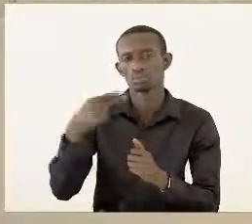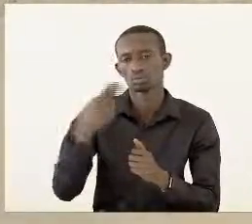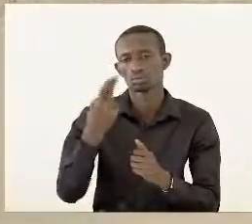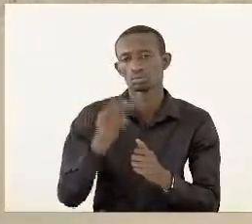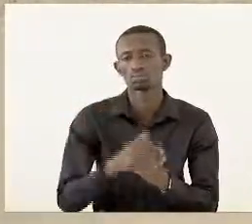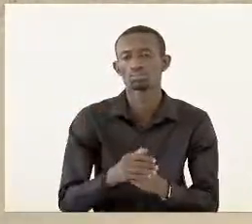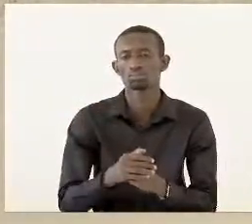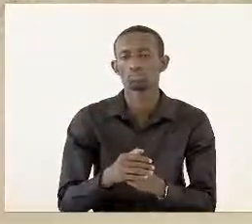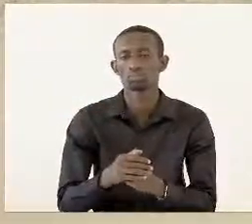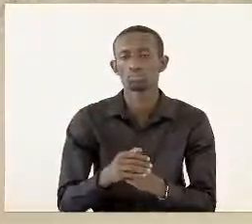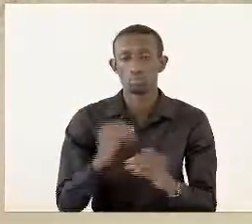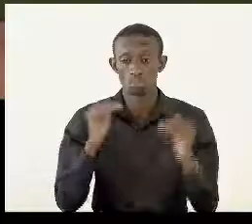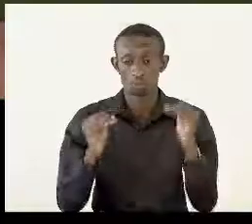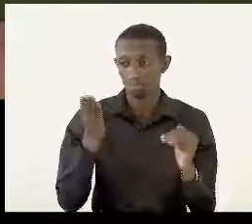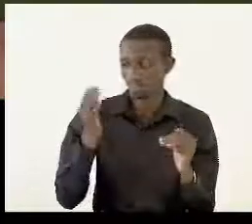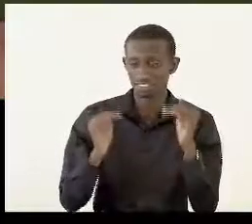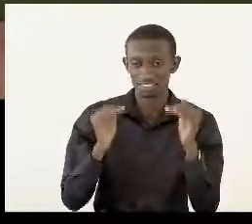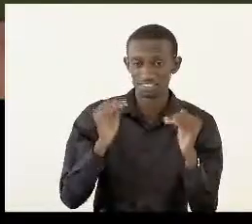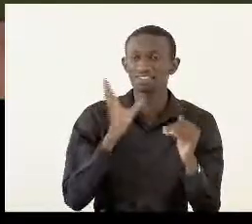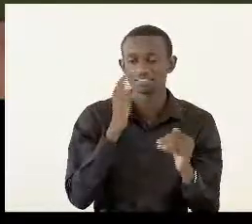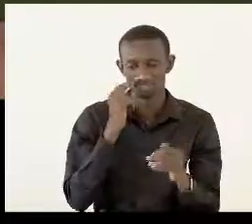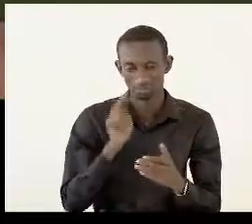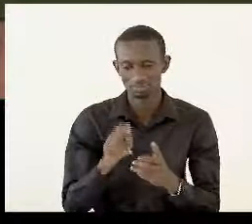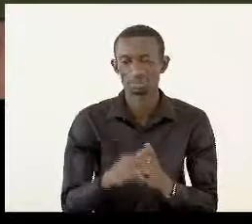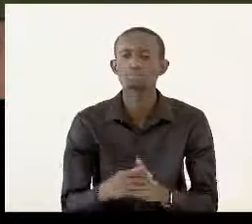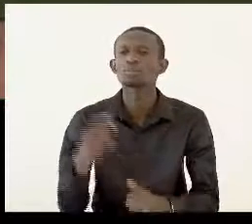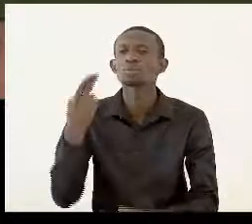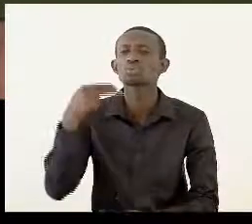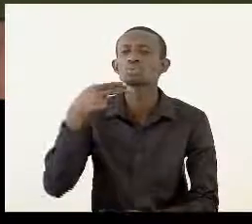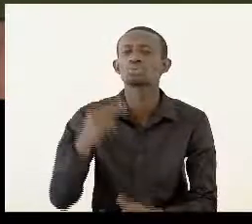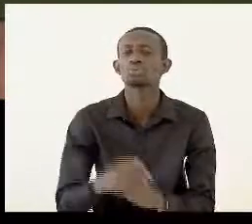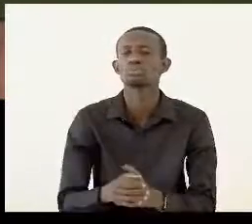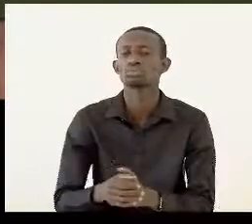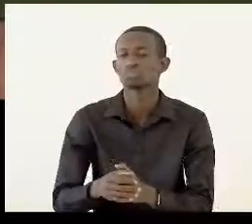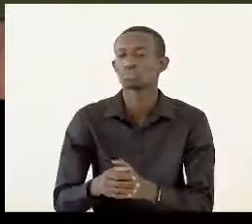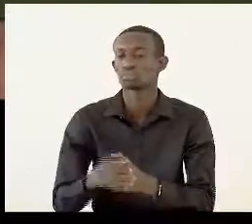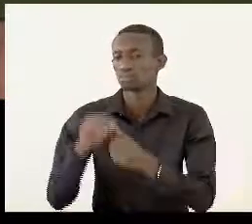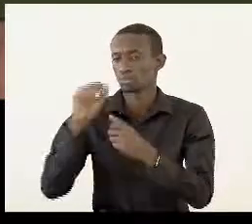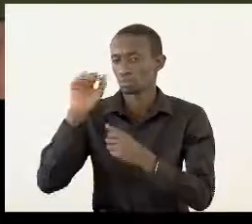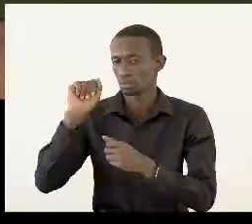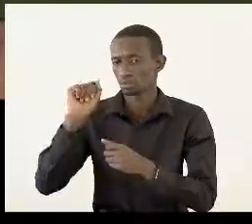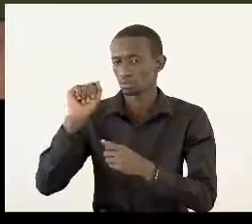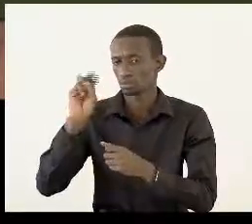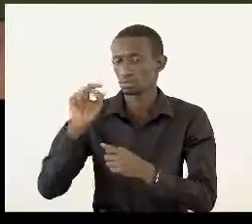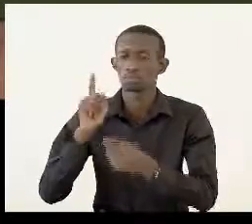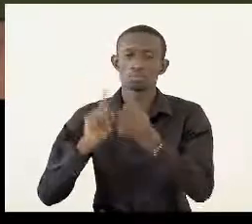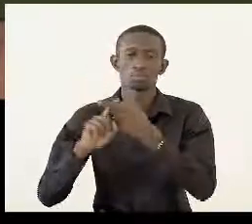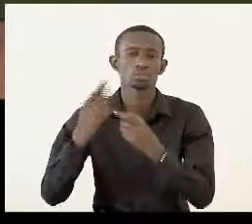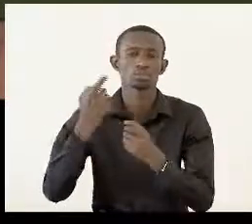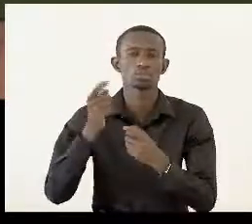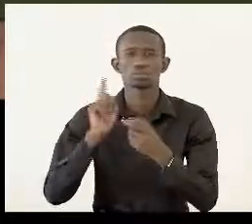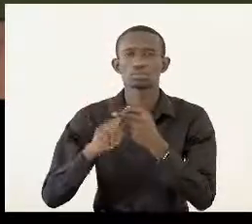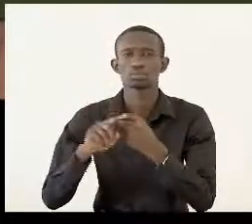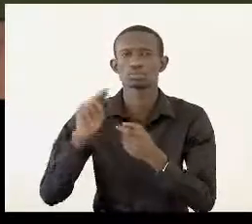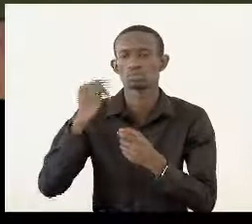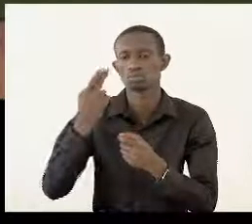equation balanced? Let's check. 2 hydrogen atoms plus 1, that is 3. We have 3. 1